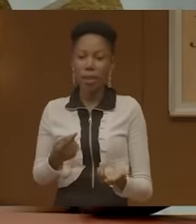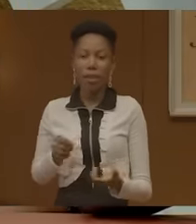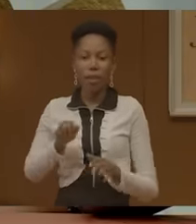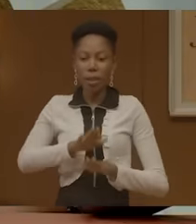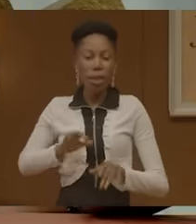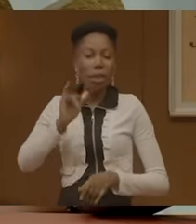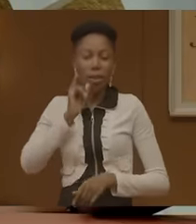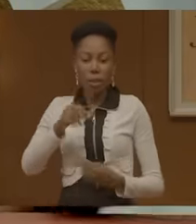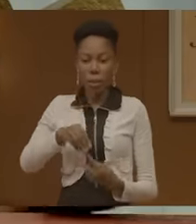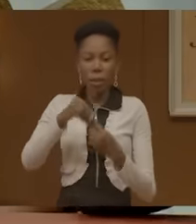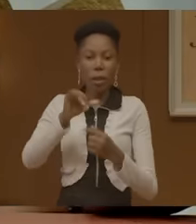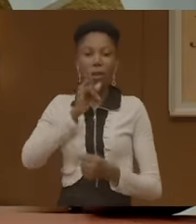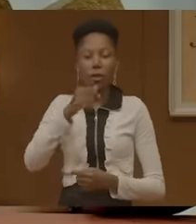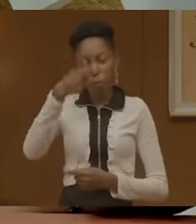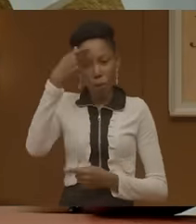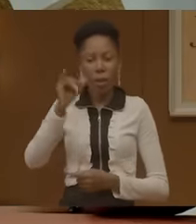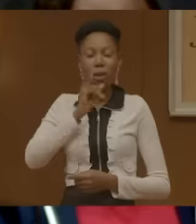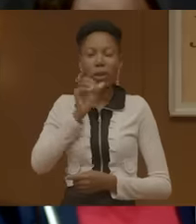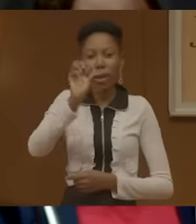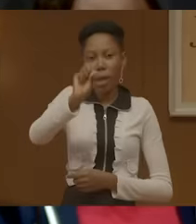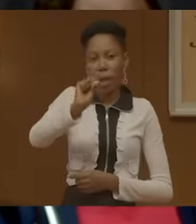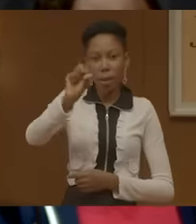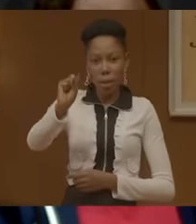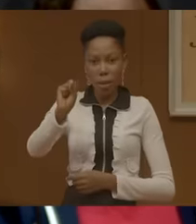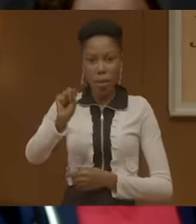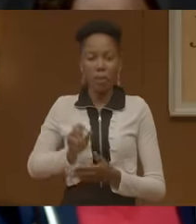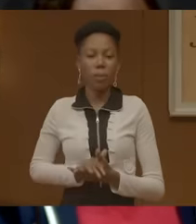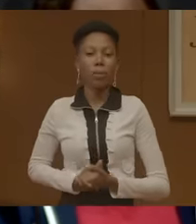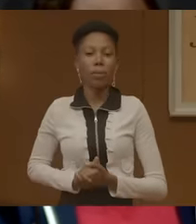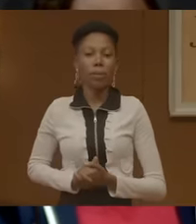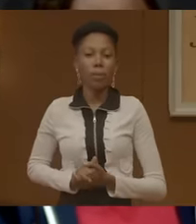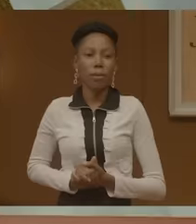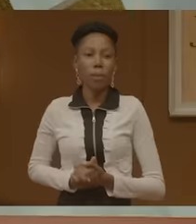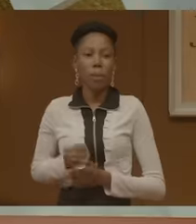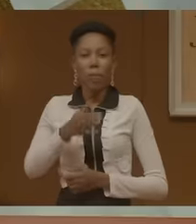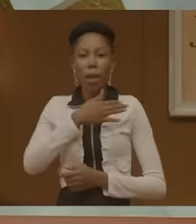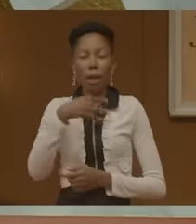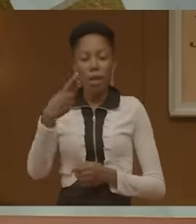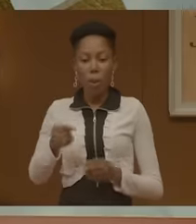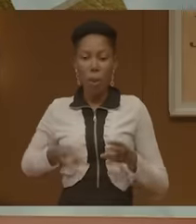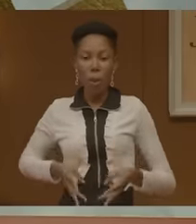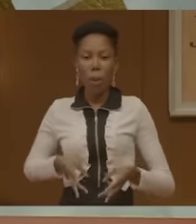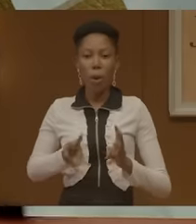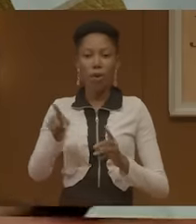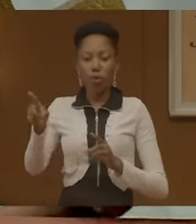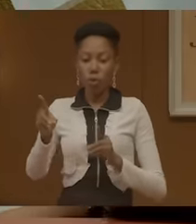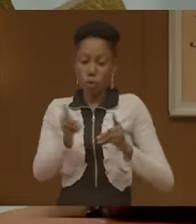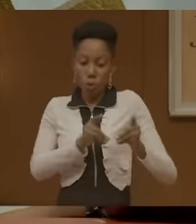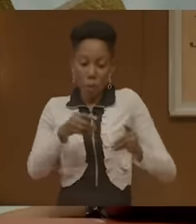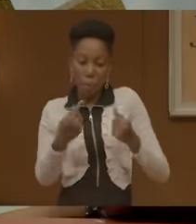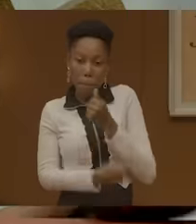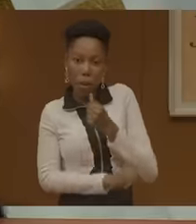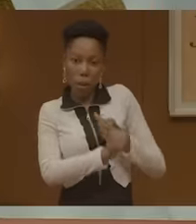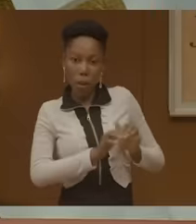SS. Sickle cell. Do you understand? So the way you handle others is not the way you handle